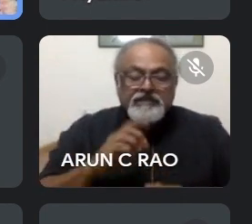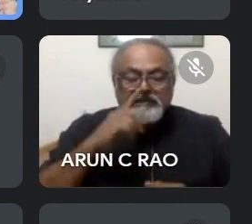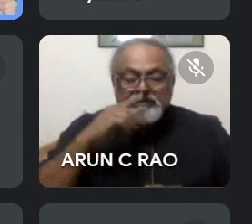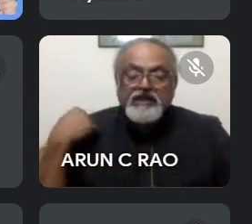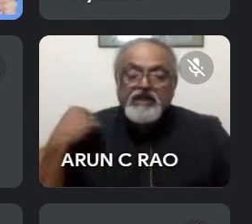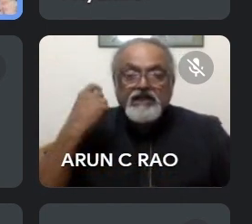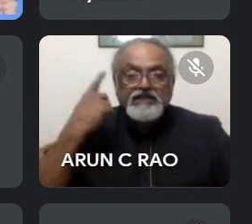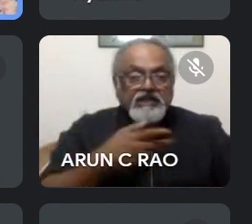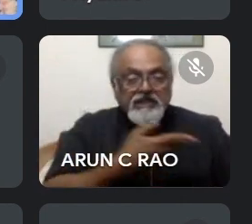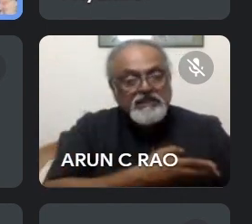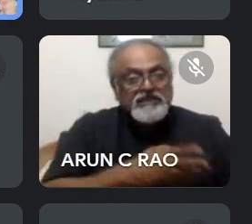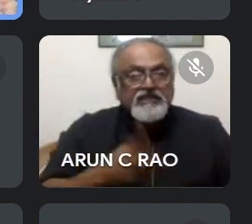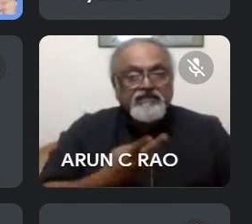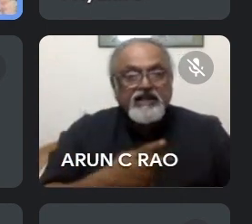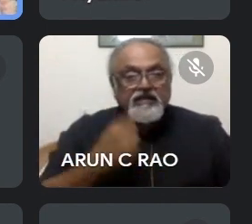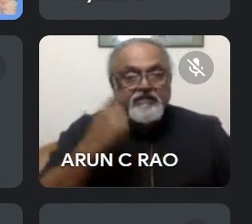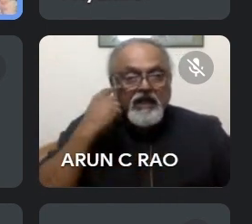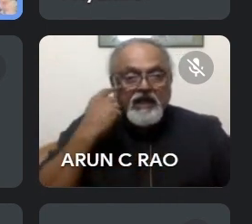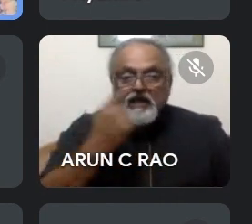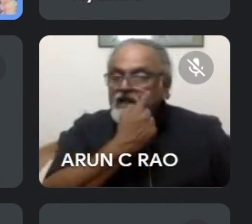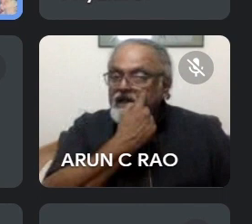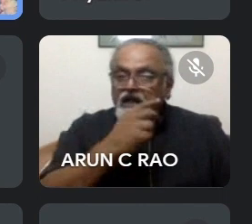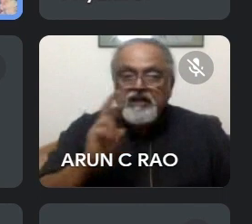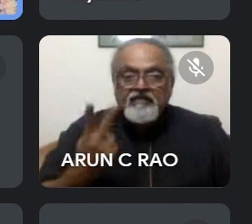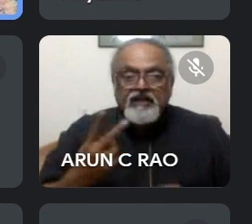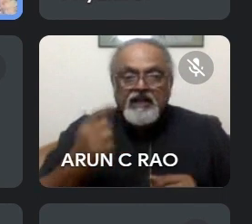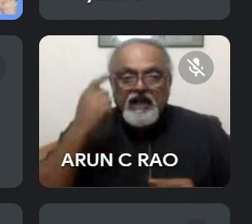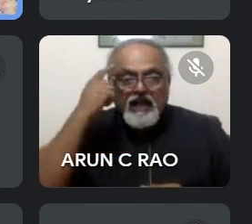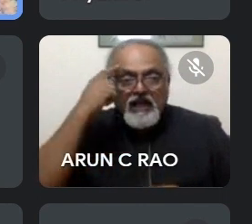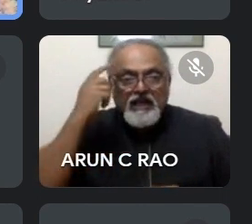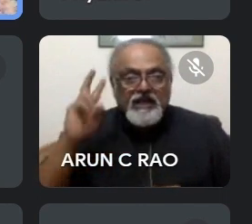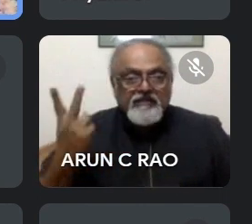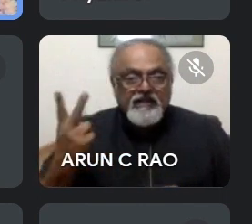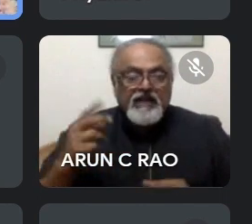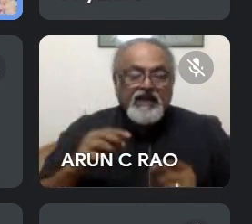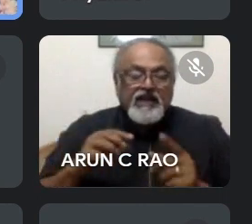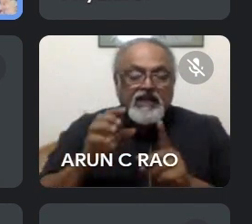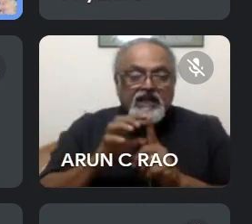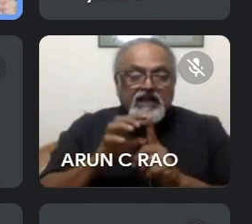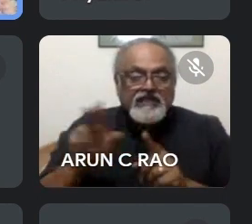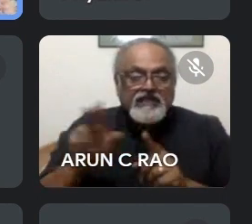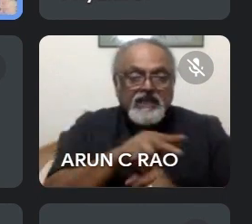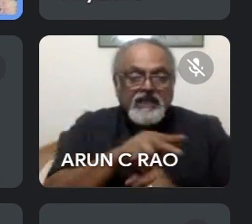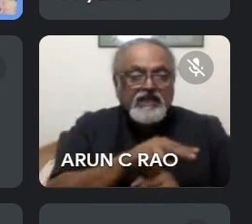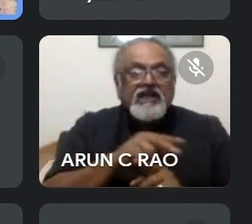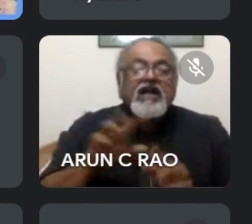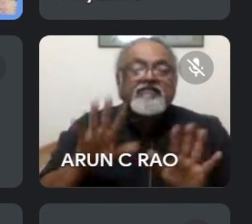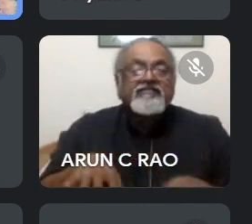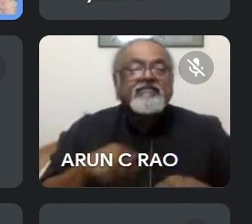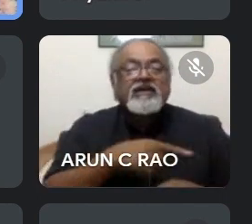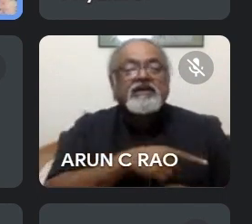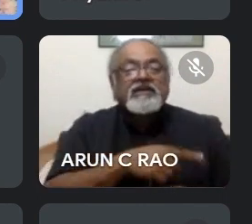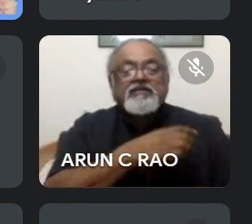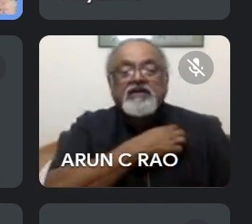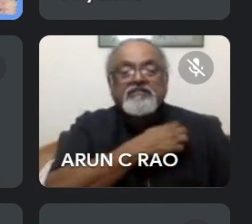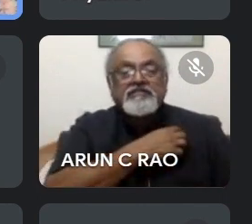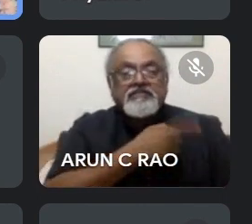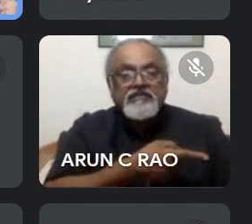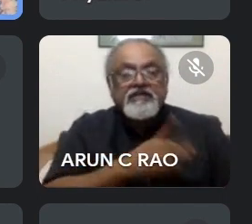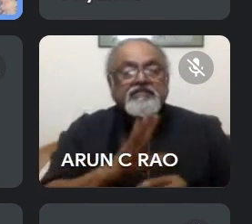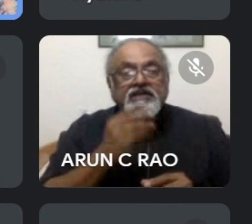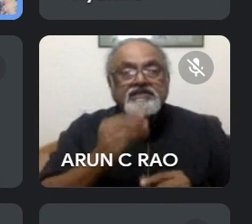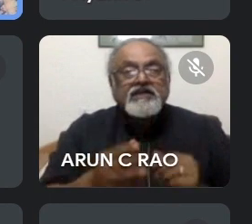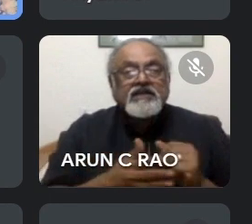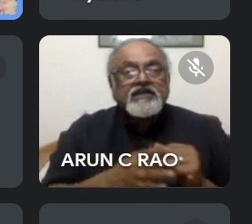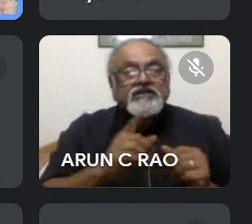this is how it is for him, so please be like understanding of him, and they accommodated me very well. And after that, like I was in